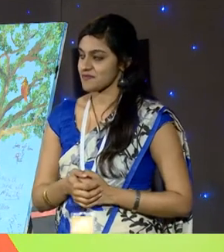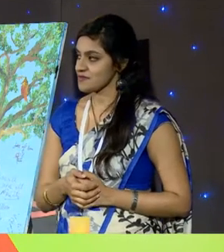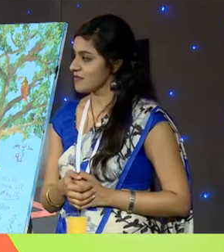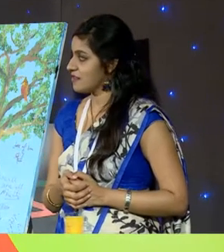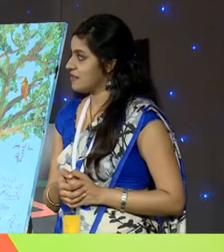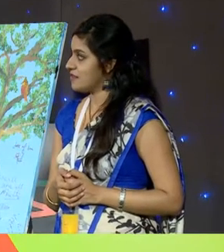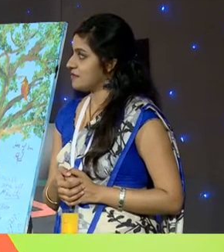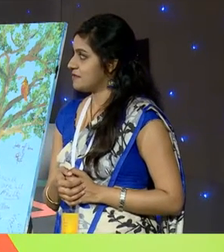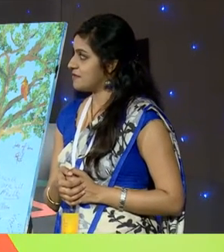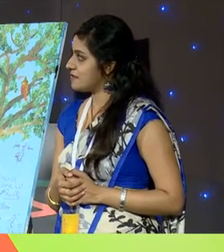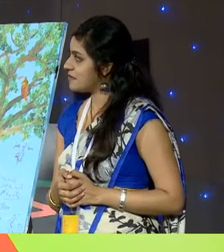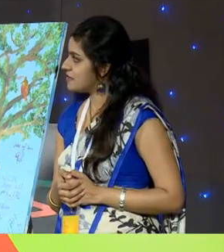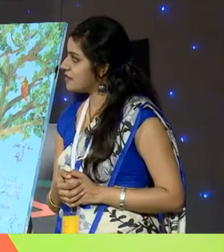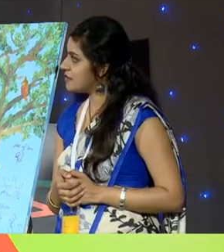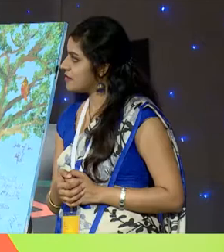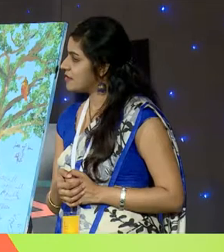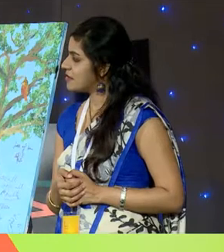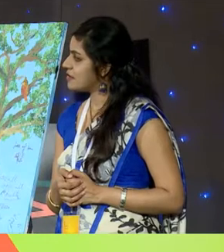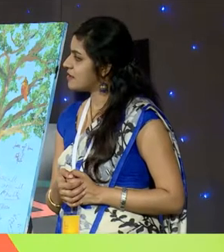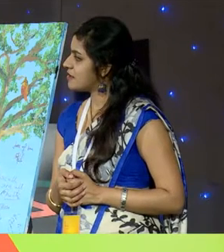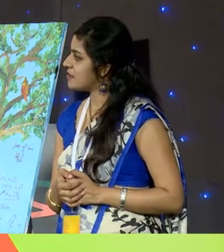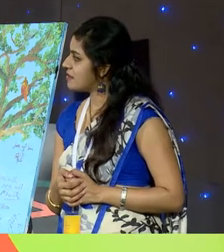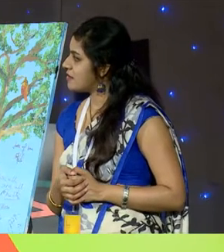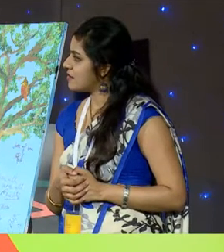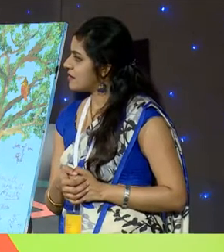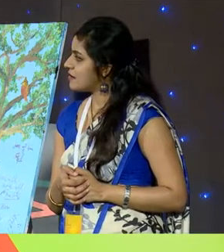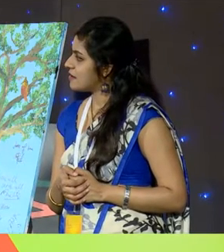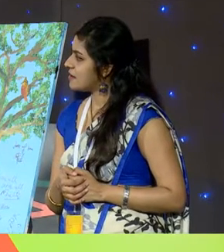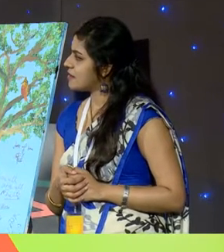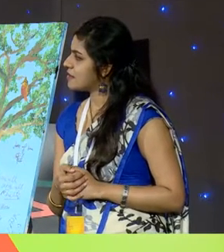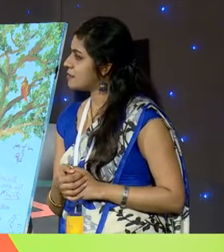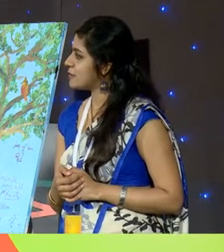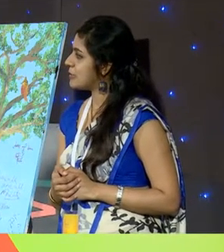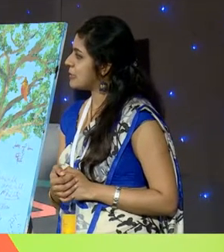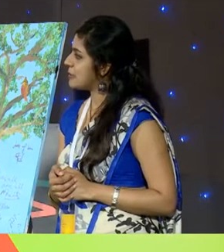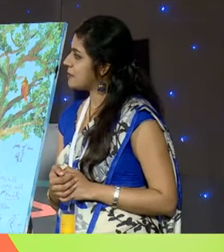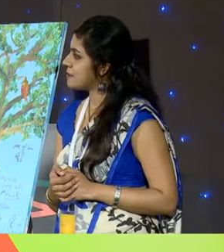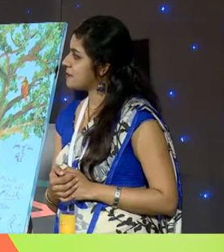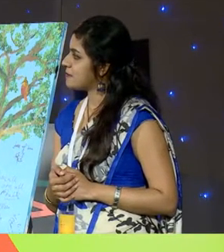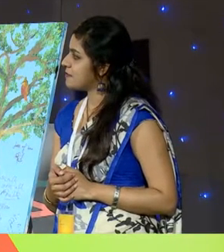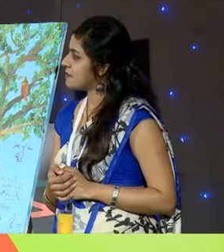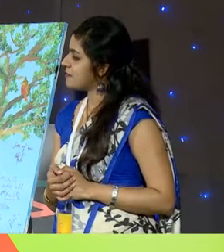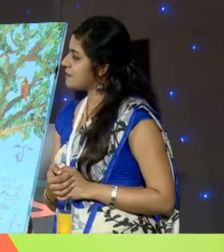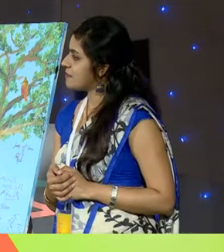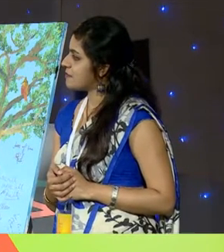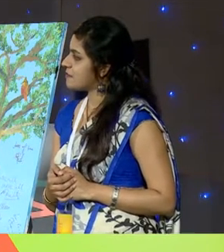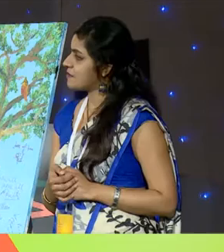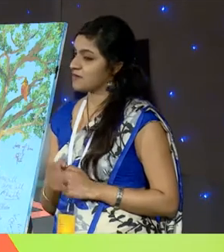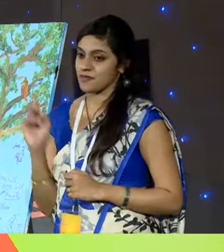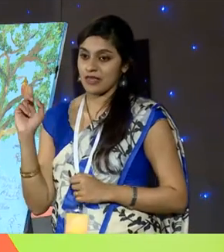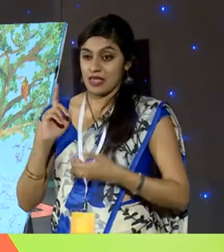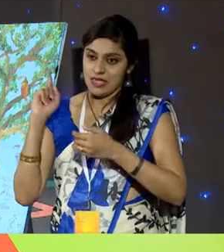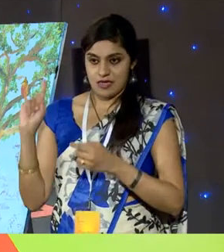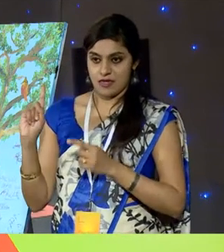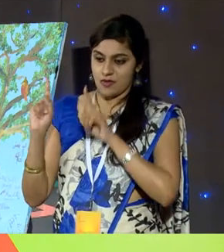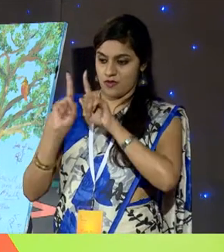There's this friend of mine and I, you know, it's about 20 years back, and we were standing in an ice cream vending stall, and we were having ice cream